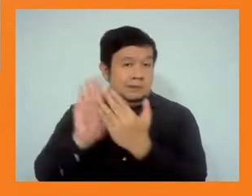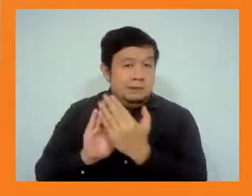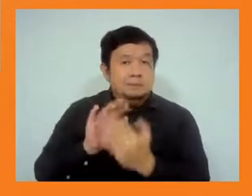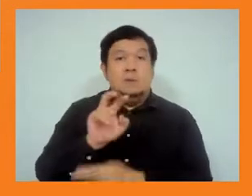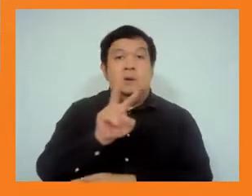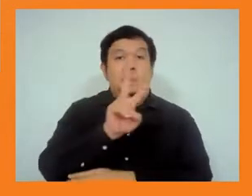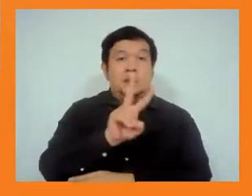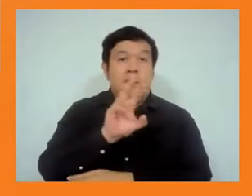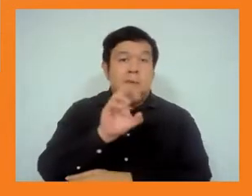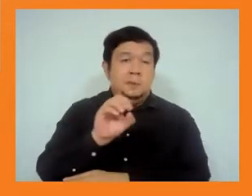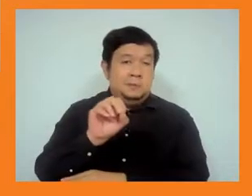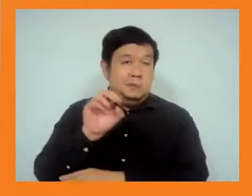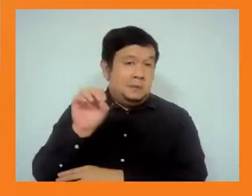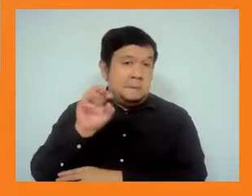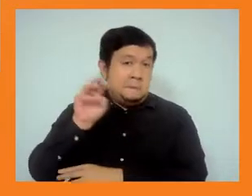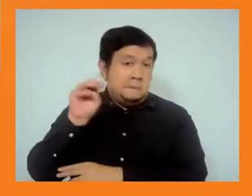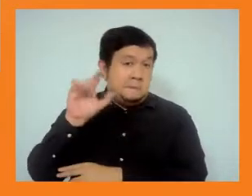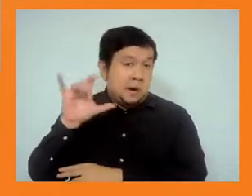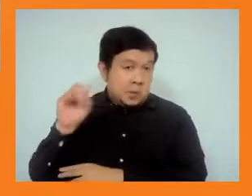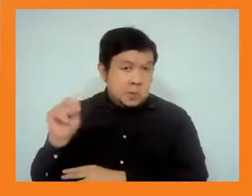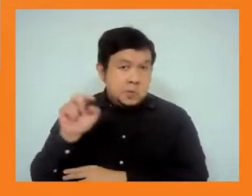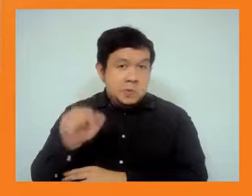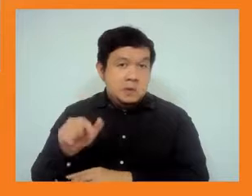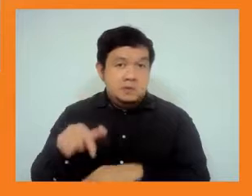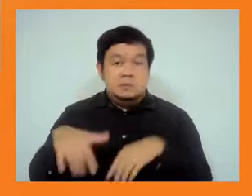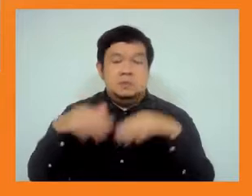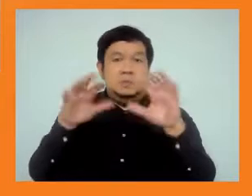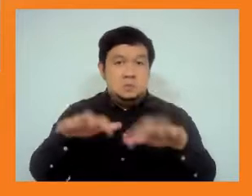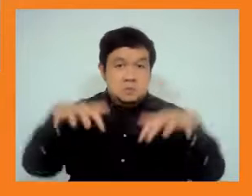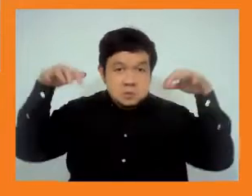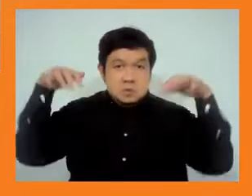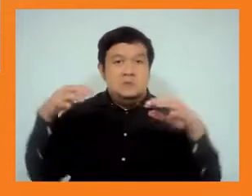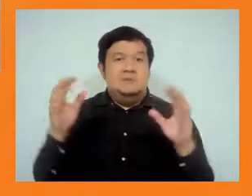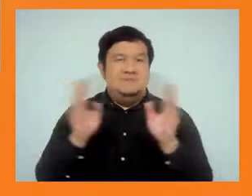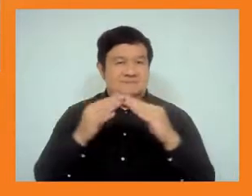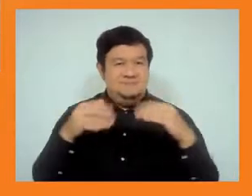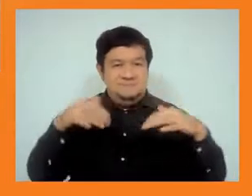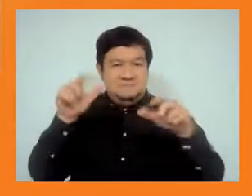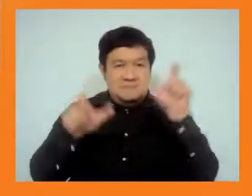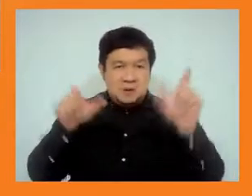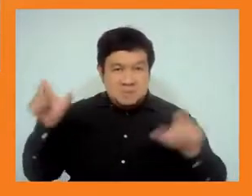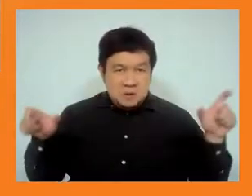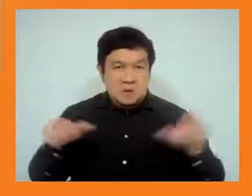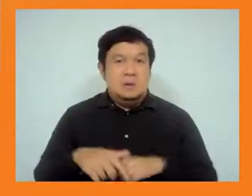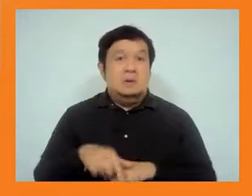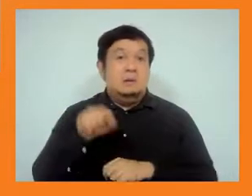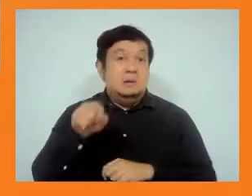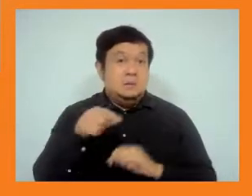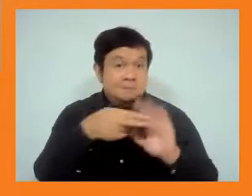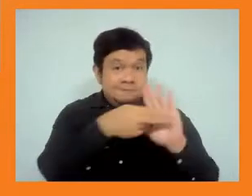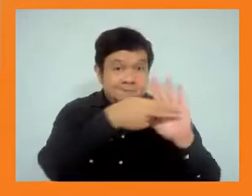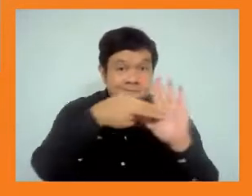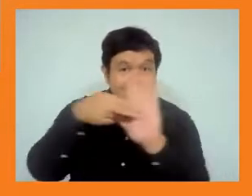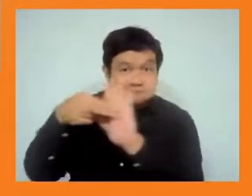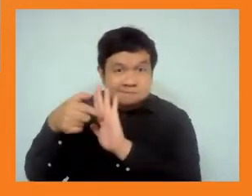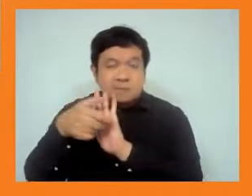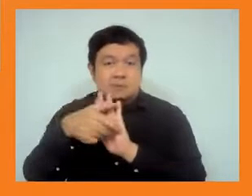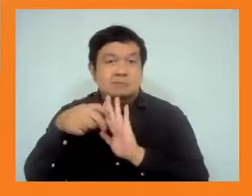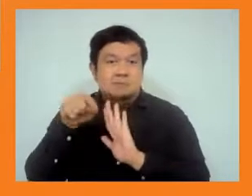about the economic crisis, of course, this morning also I raised this issue with the president, ADB